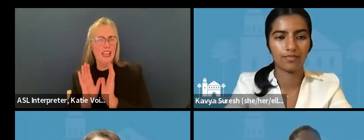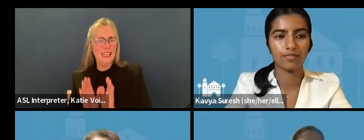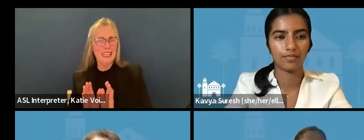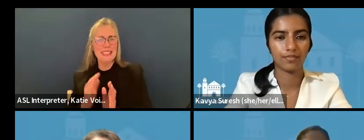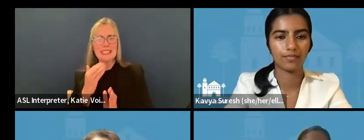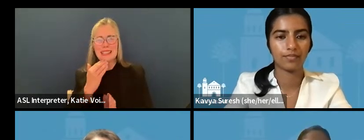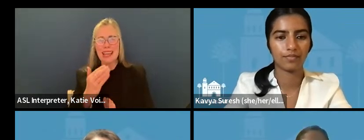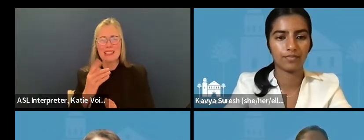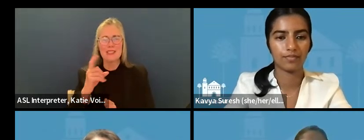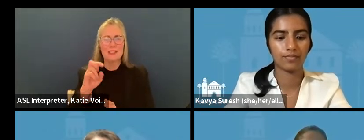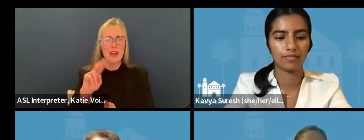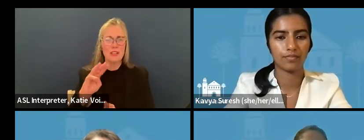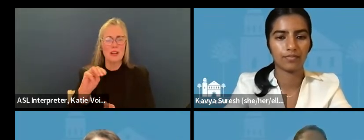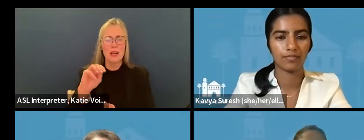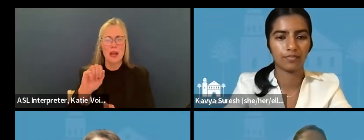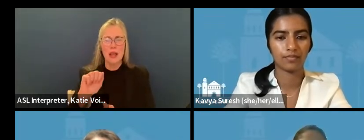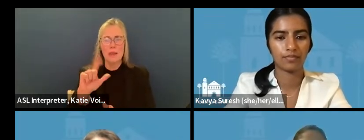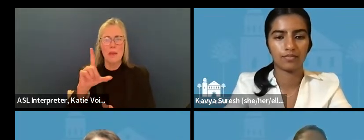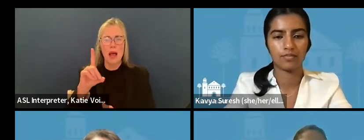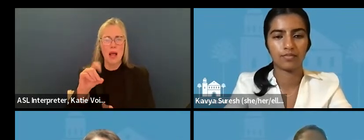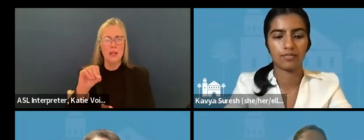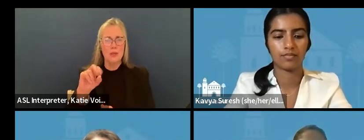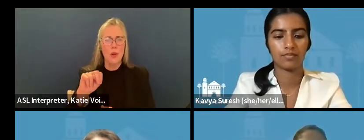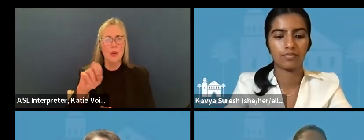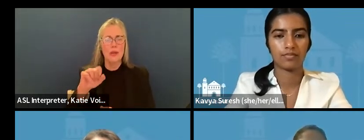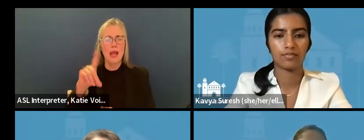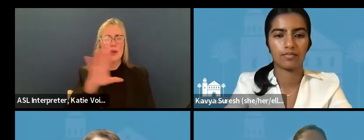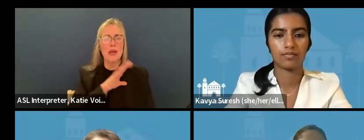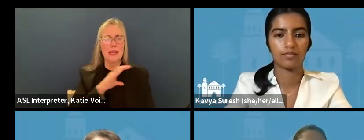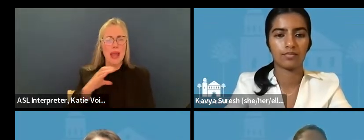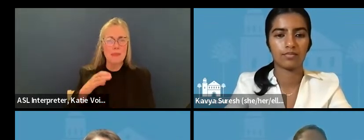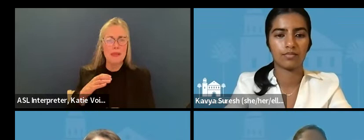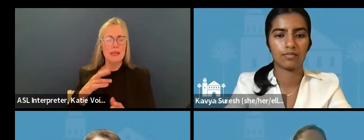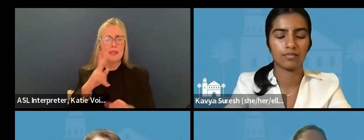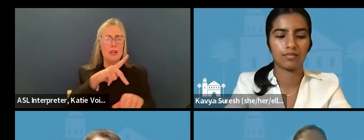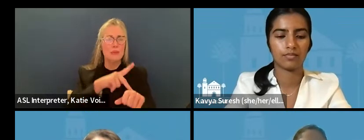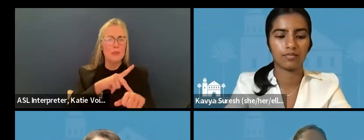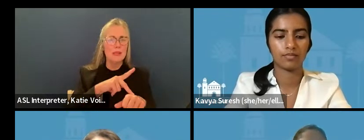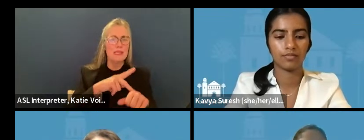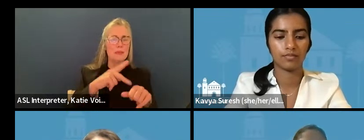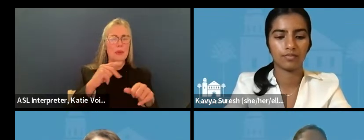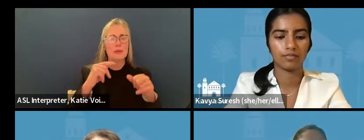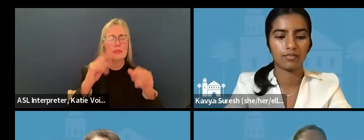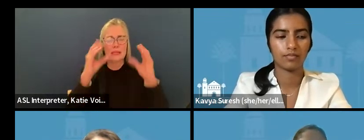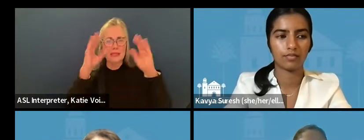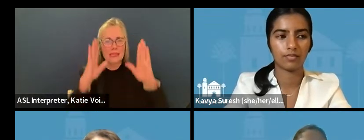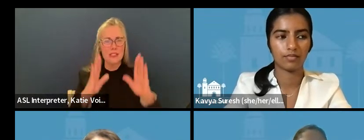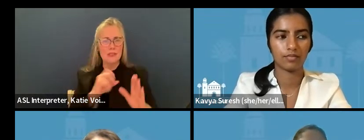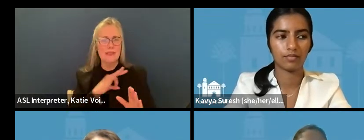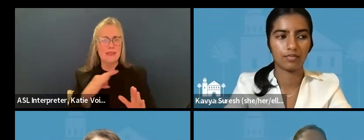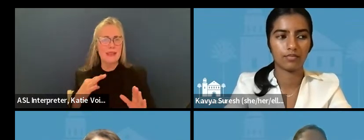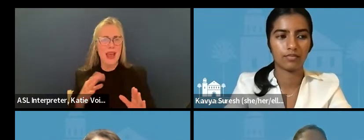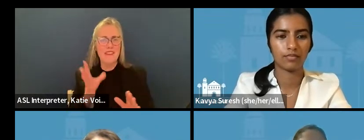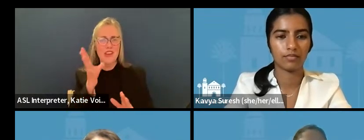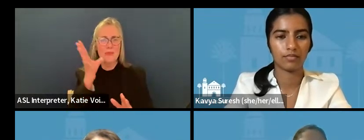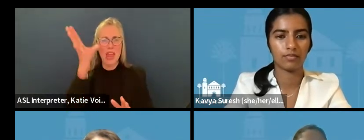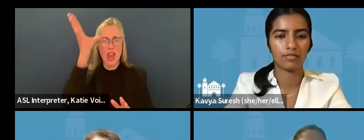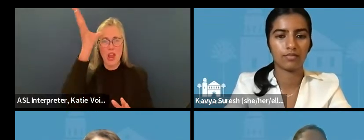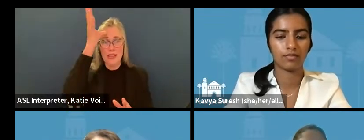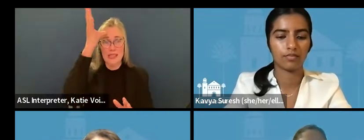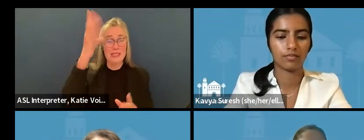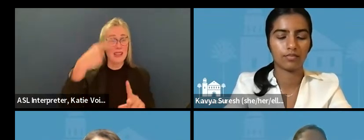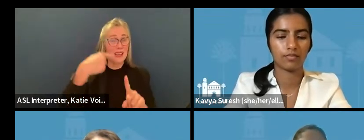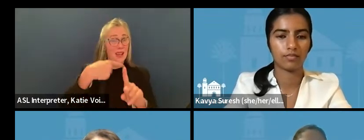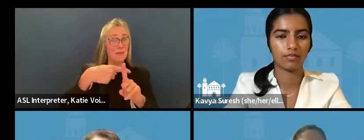Maldonado, to your cabinet, to the principals, the teachers, staff, parents, and then to our county